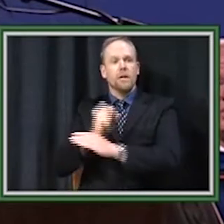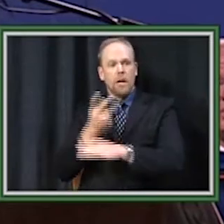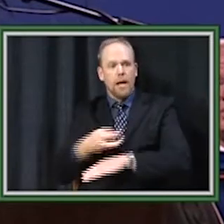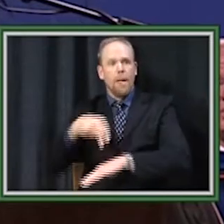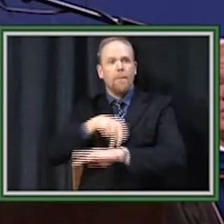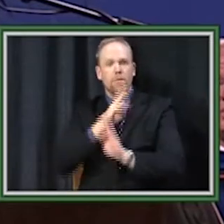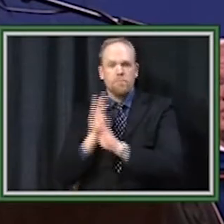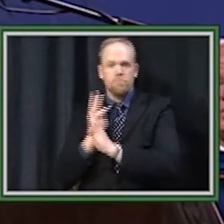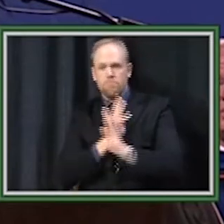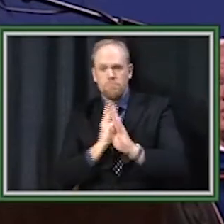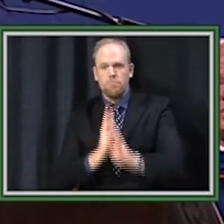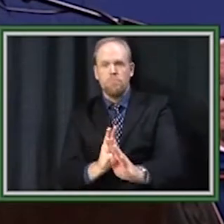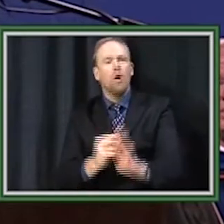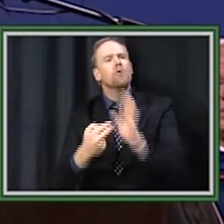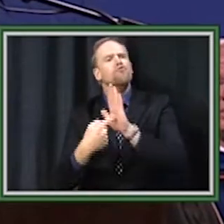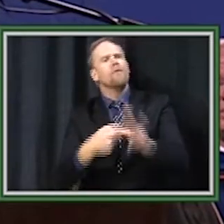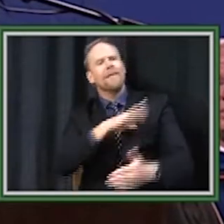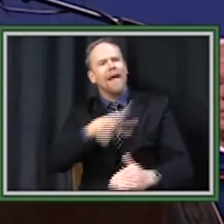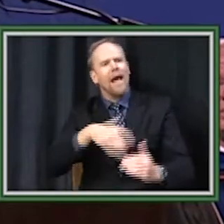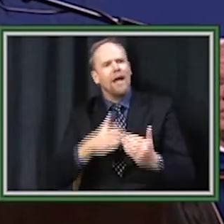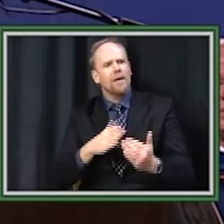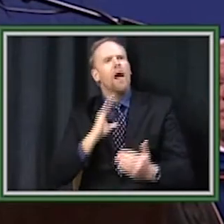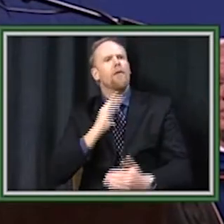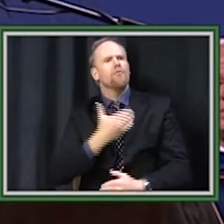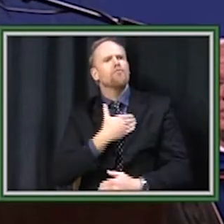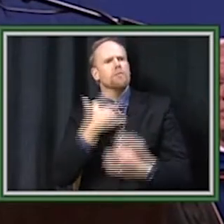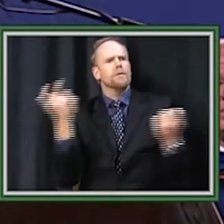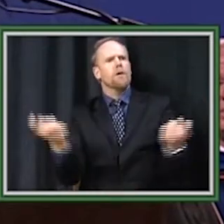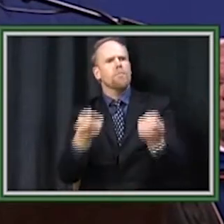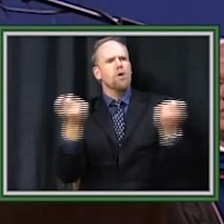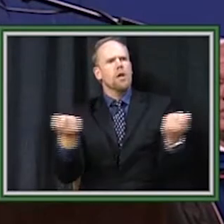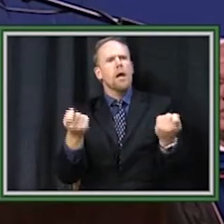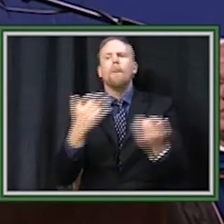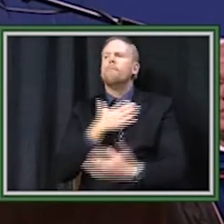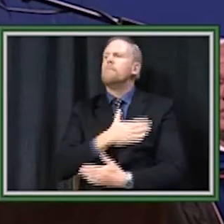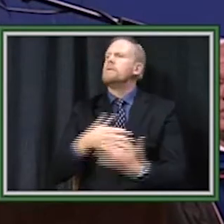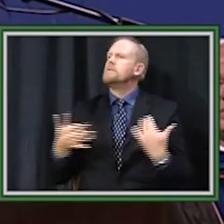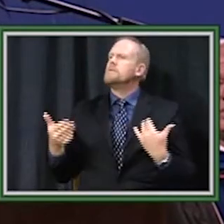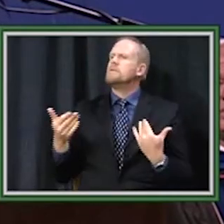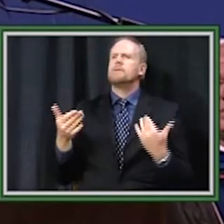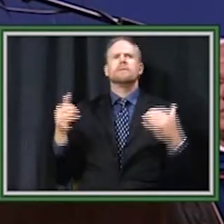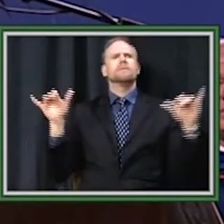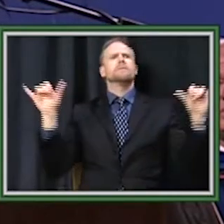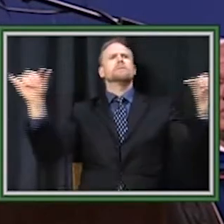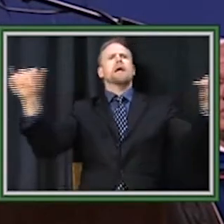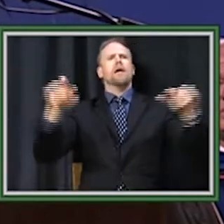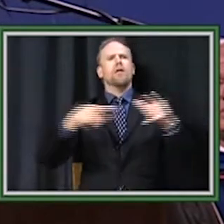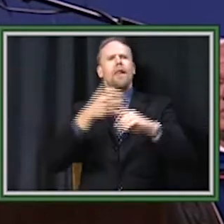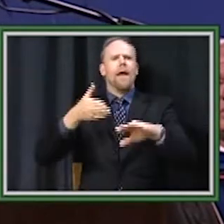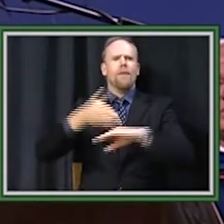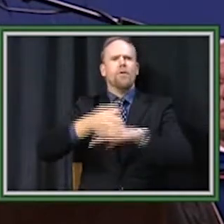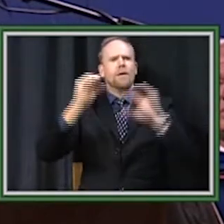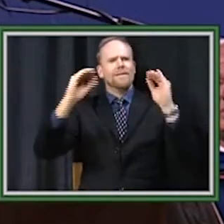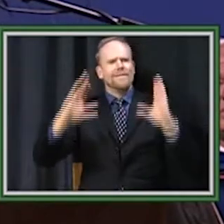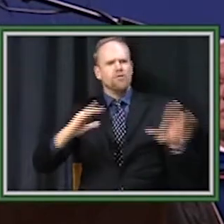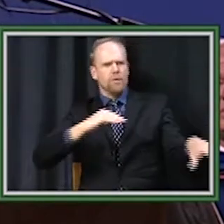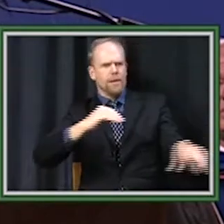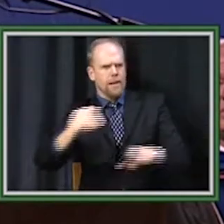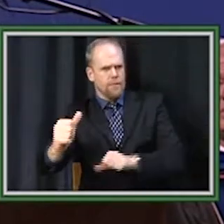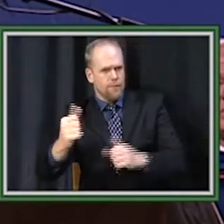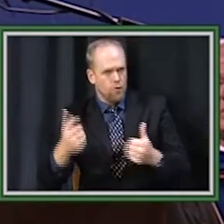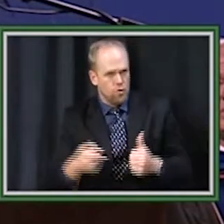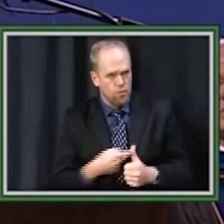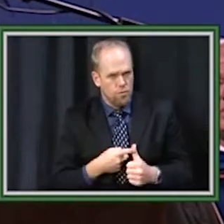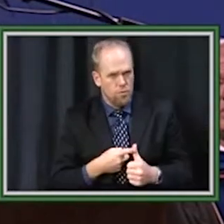you and the graduates remain in place until the Platform Party and faculty have left the floor. Graduates, please follow